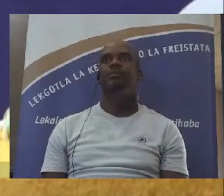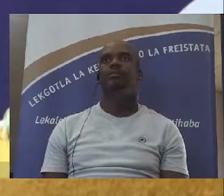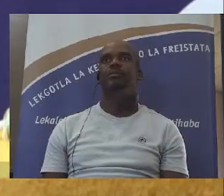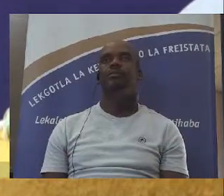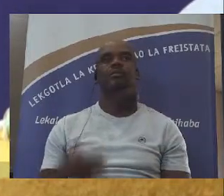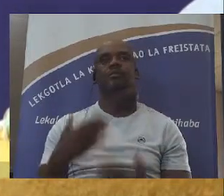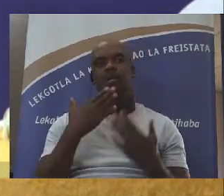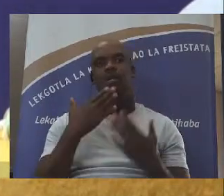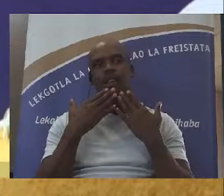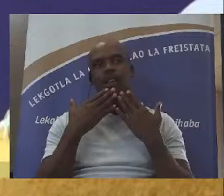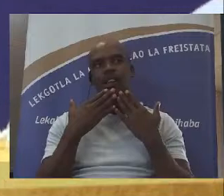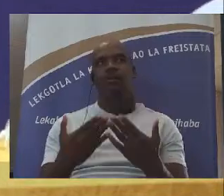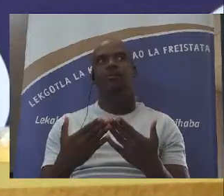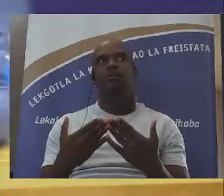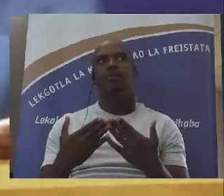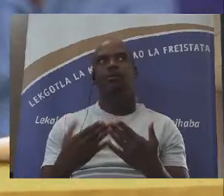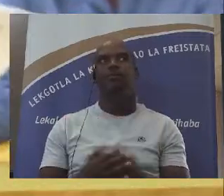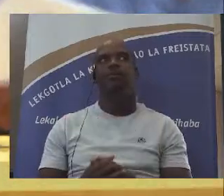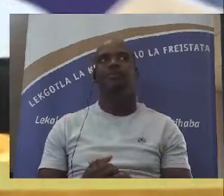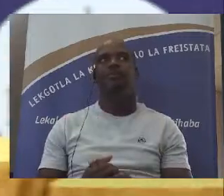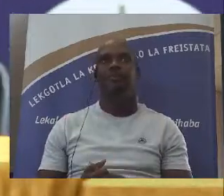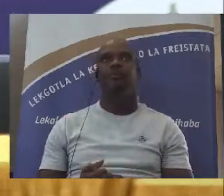ka leboga.